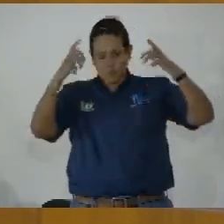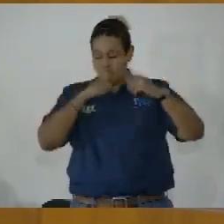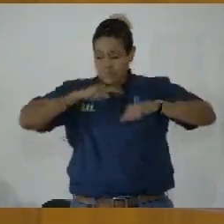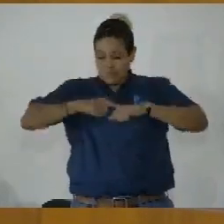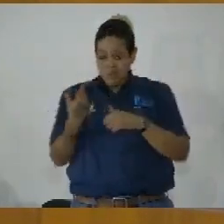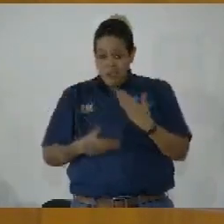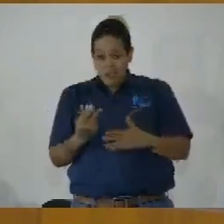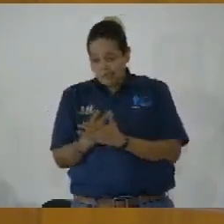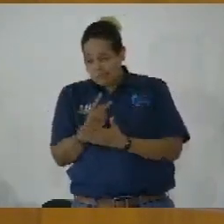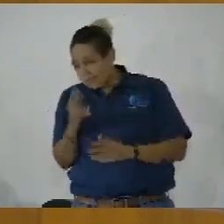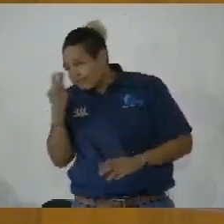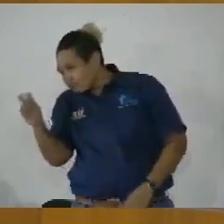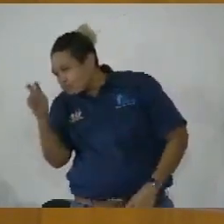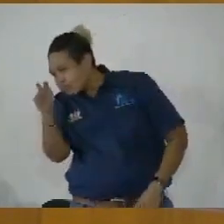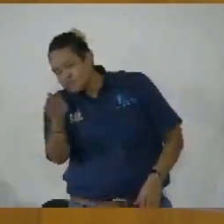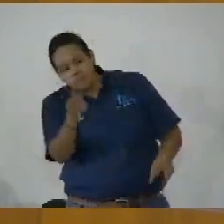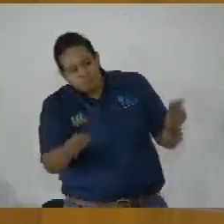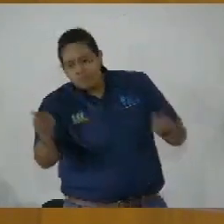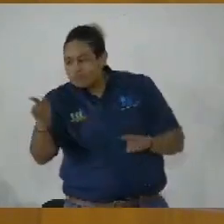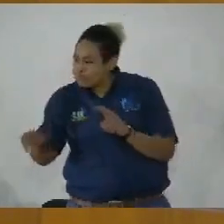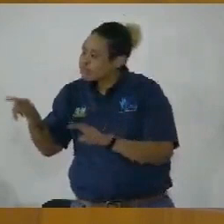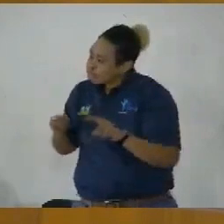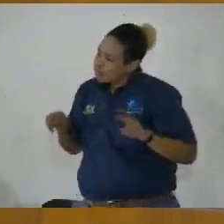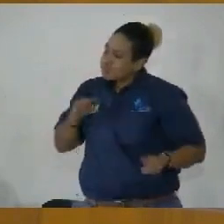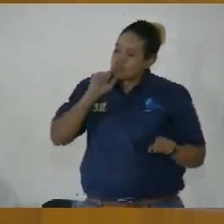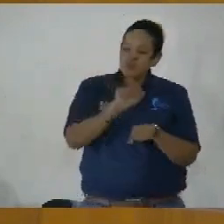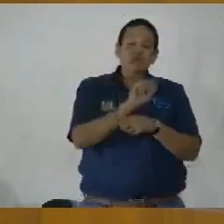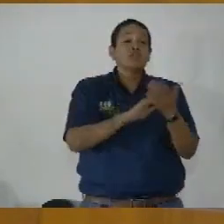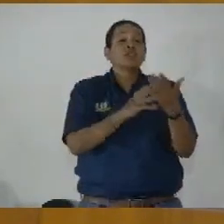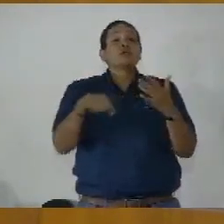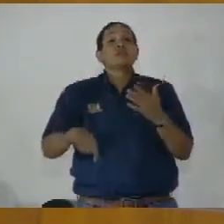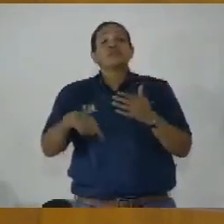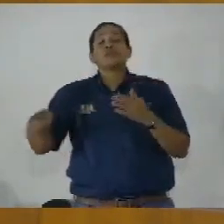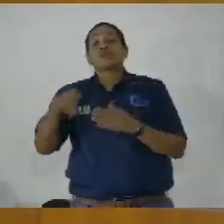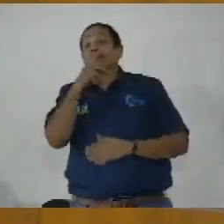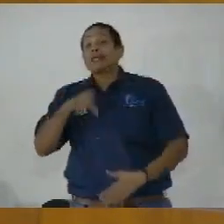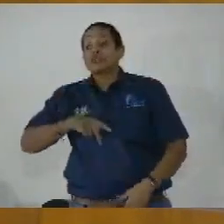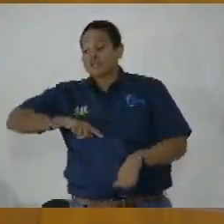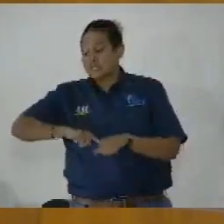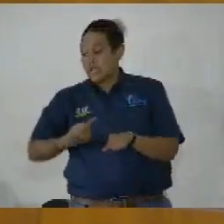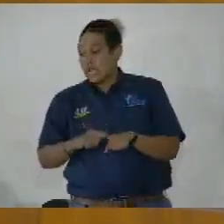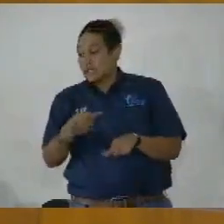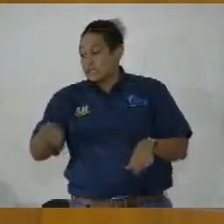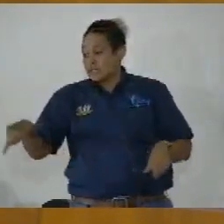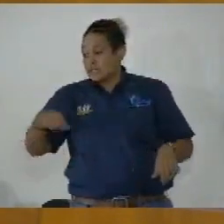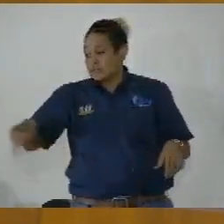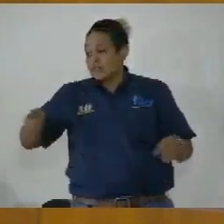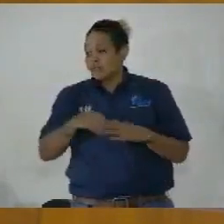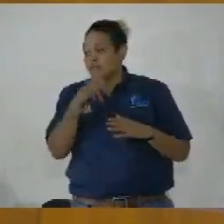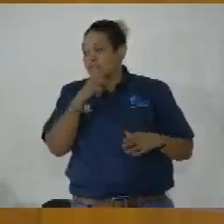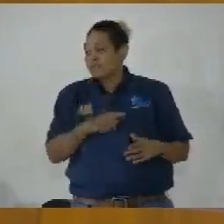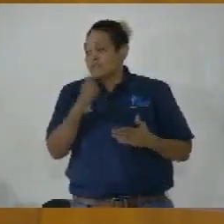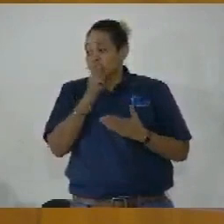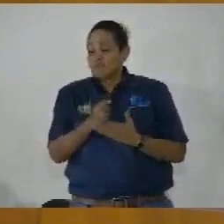commenced preliminary site visits. Work is scheduled to begin this week in the corporate area. This week? Yes, with